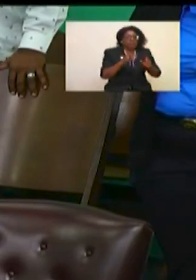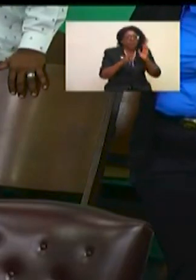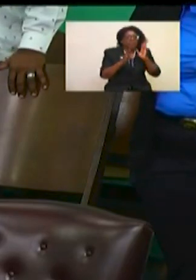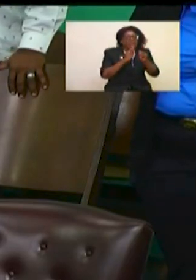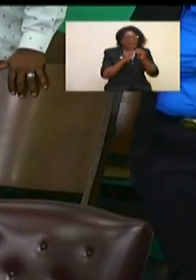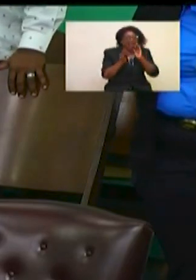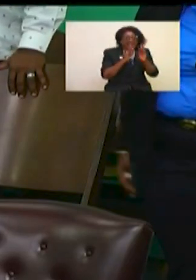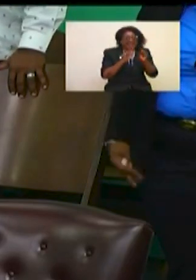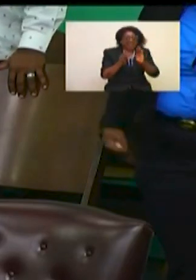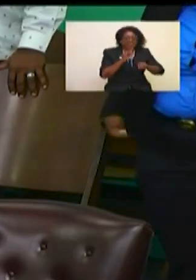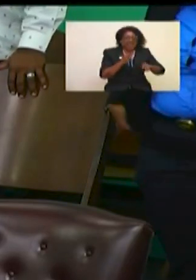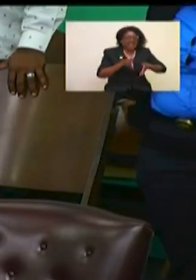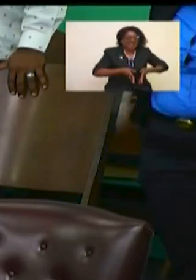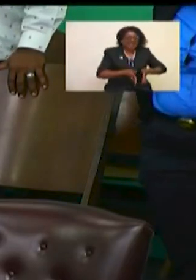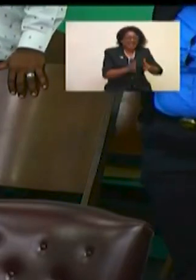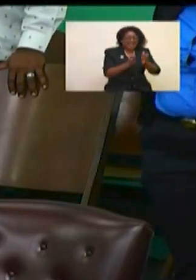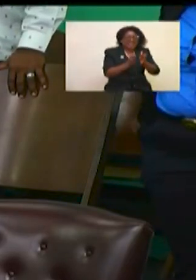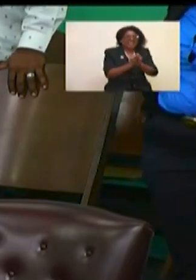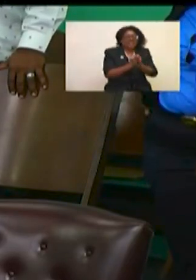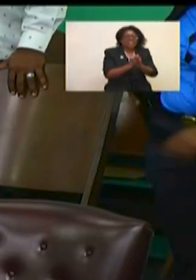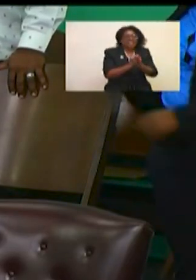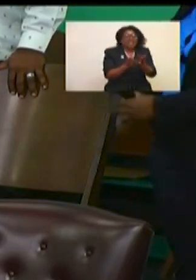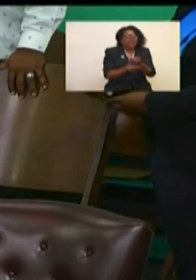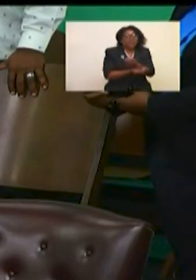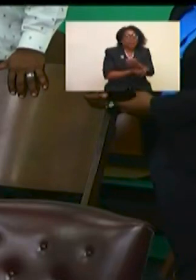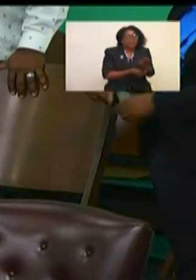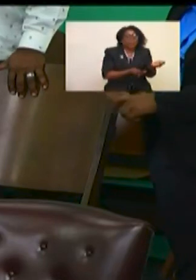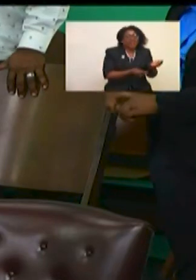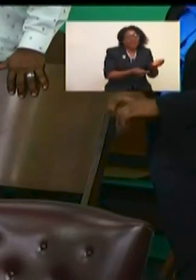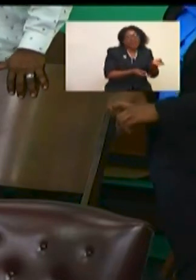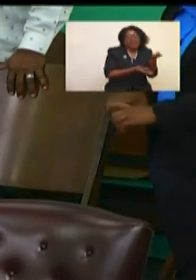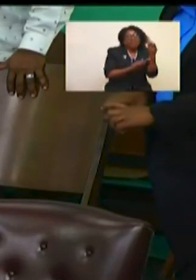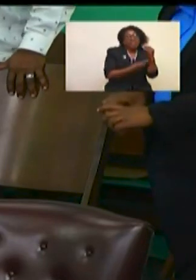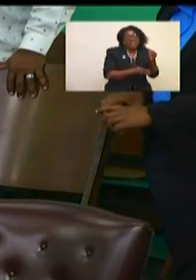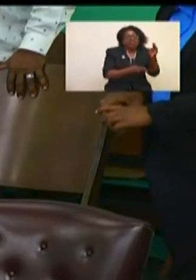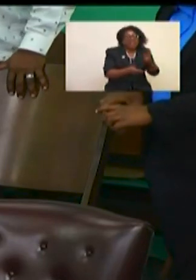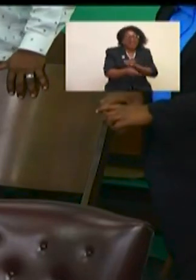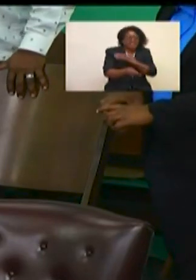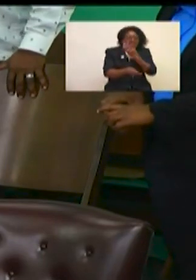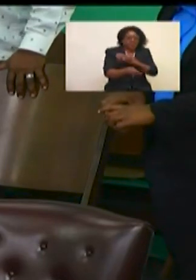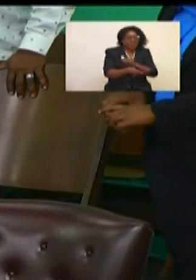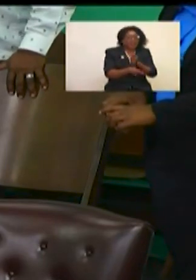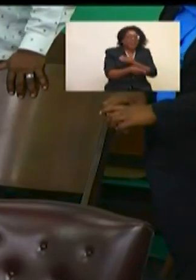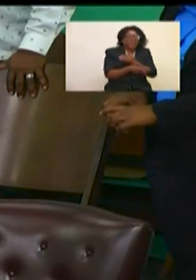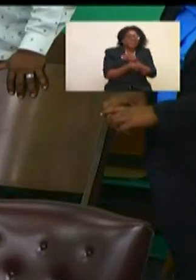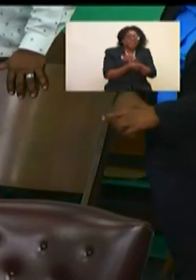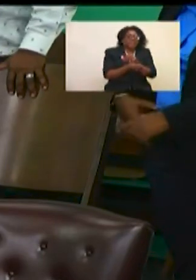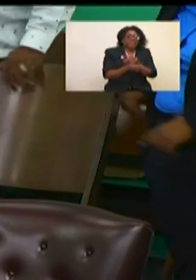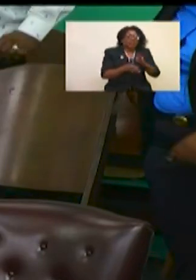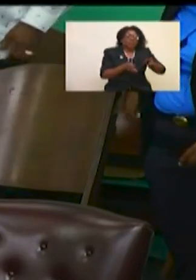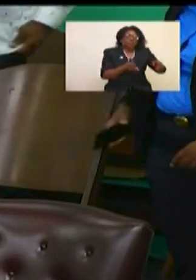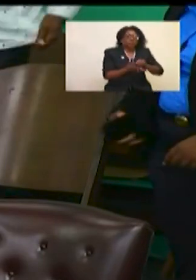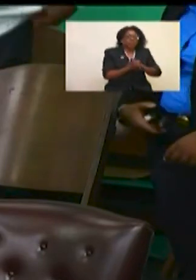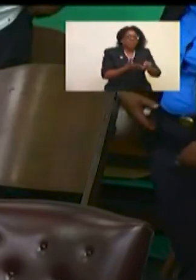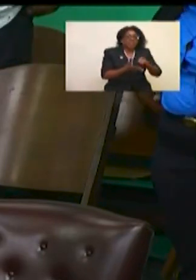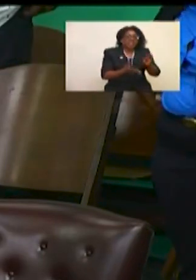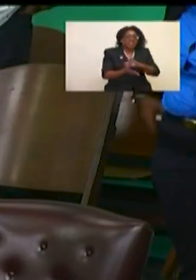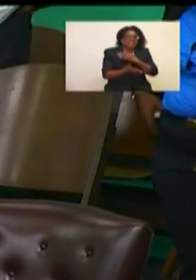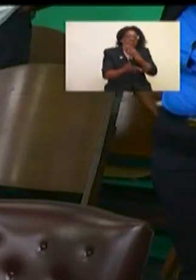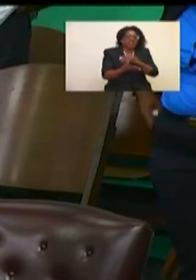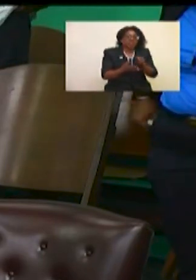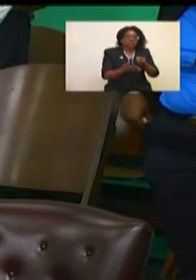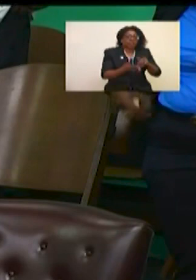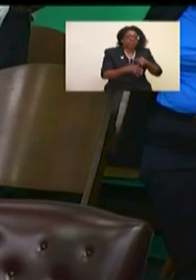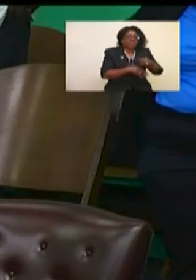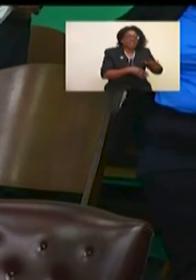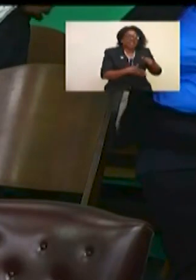Cars." The popular Bahamian song, "Dogs Don't Bark at Parked Cars," was written and sung to convey a